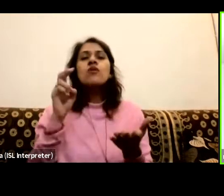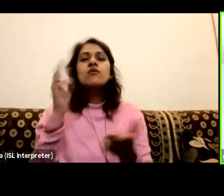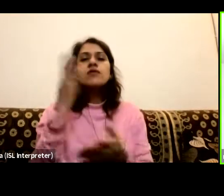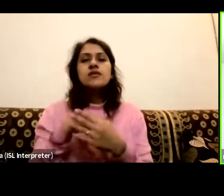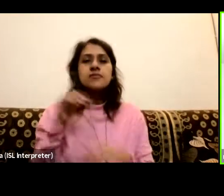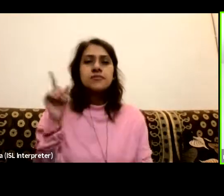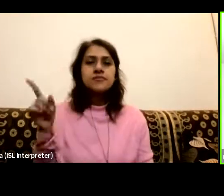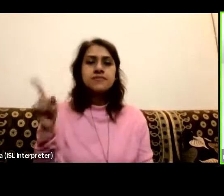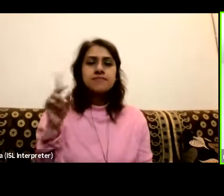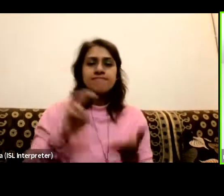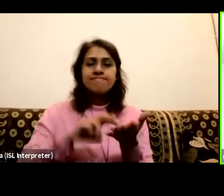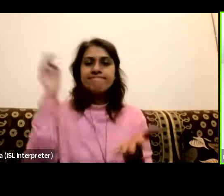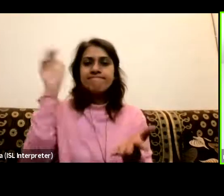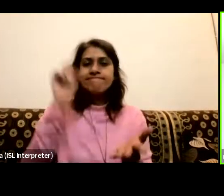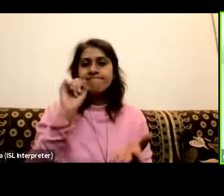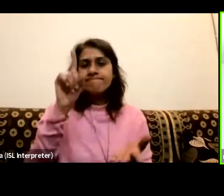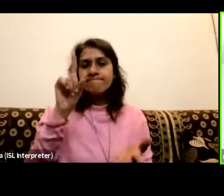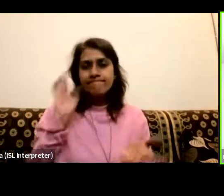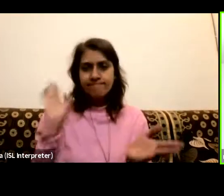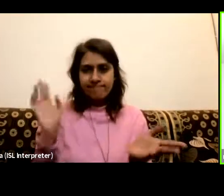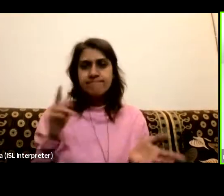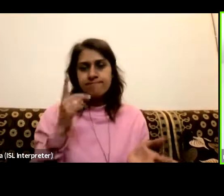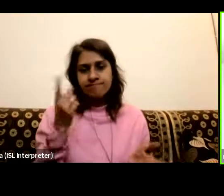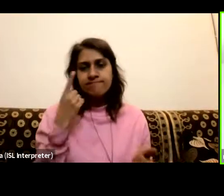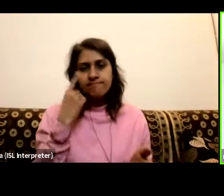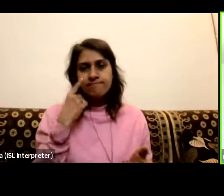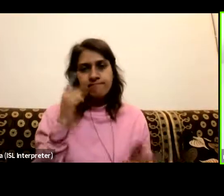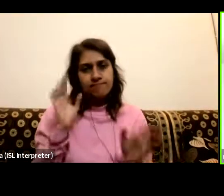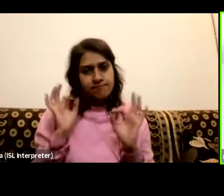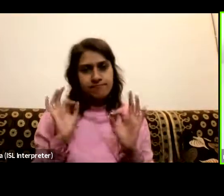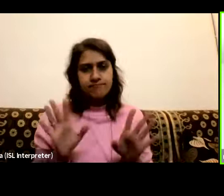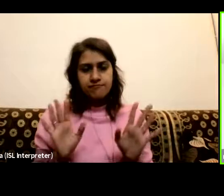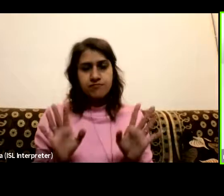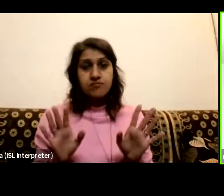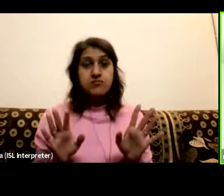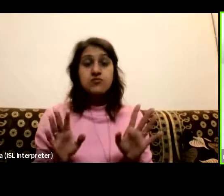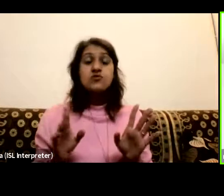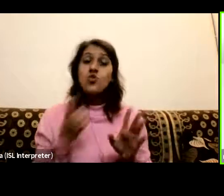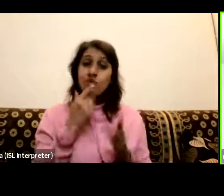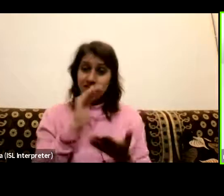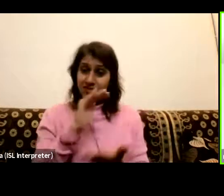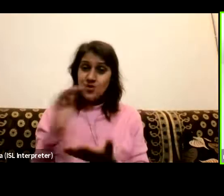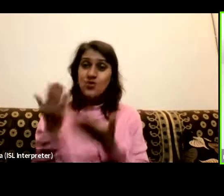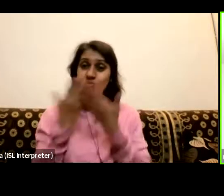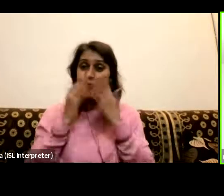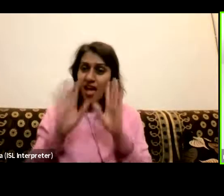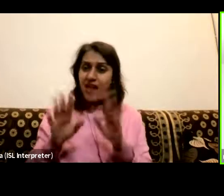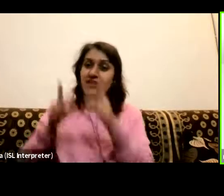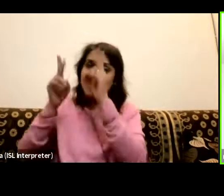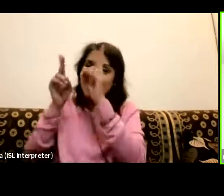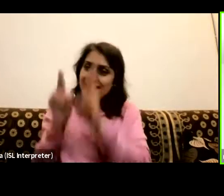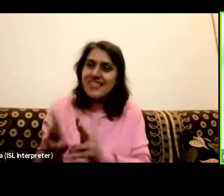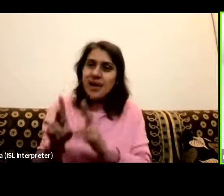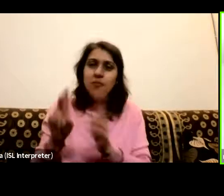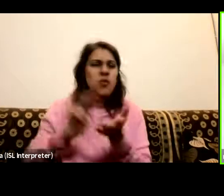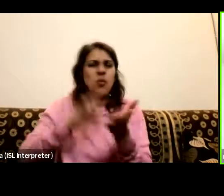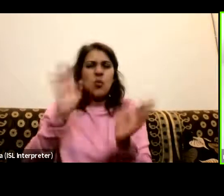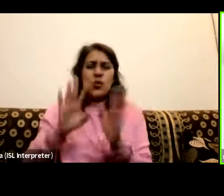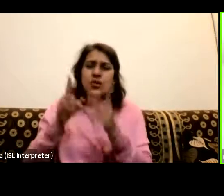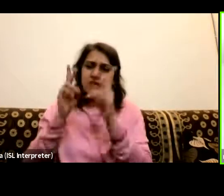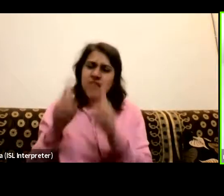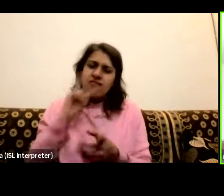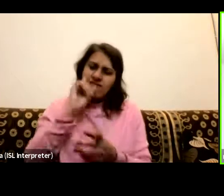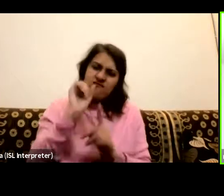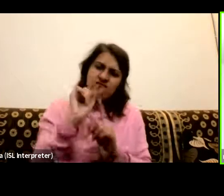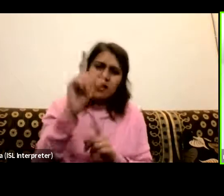work at present has to be to see that the child who is in school remains in school. That's the first thing we have to